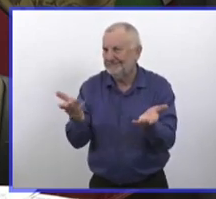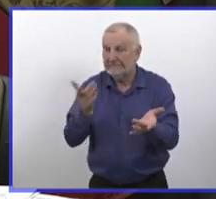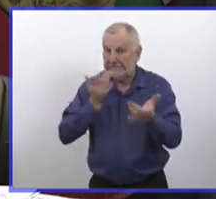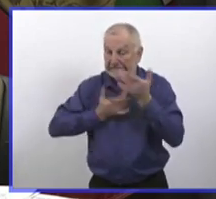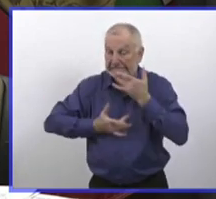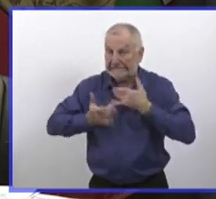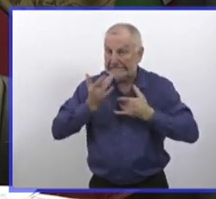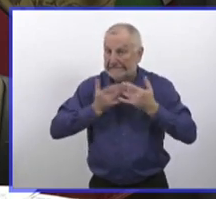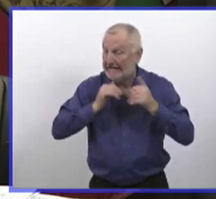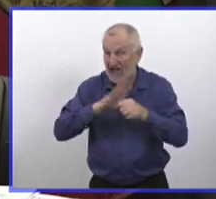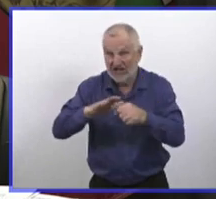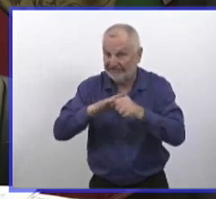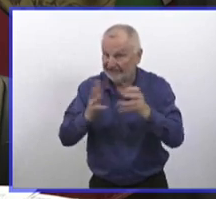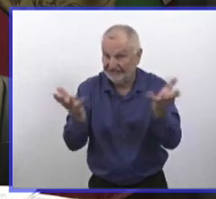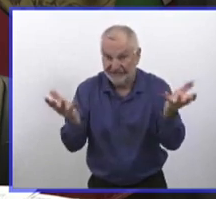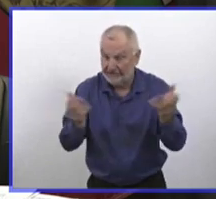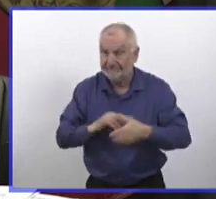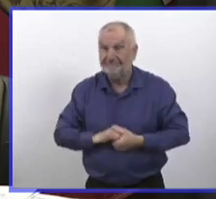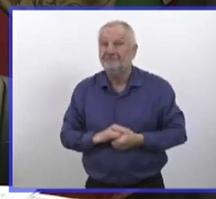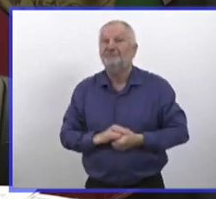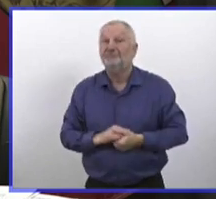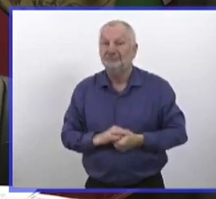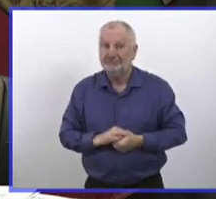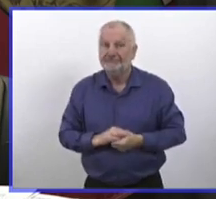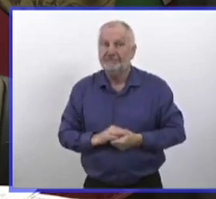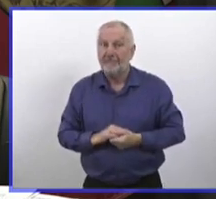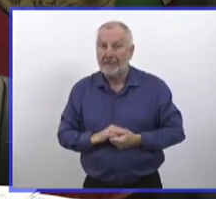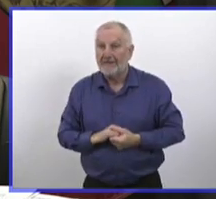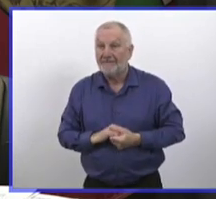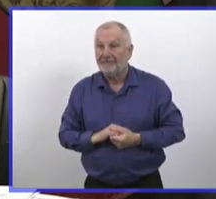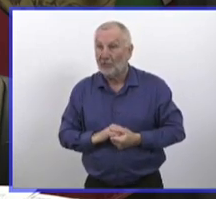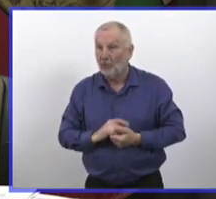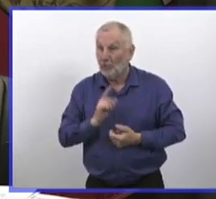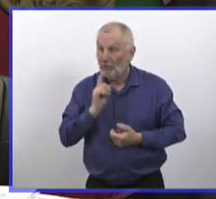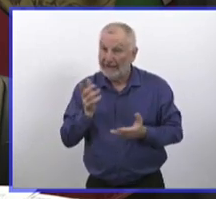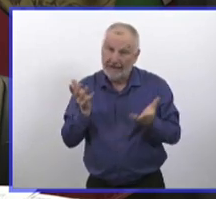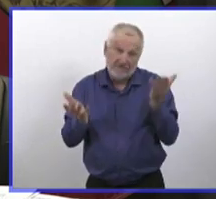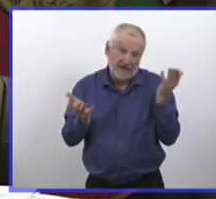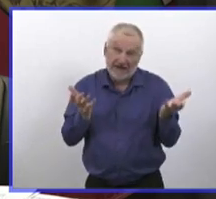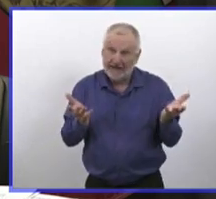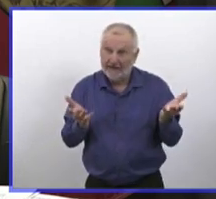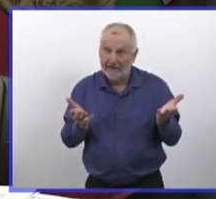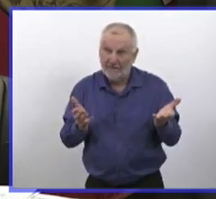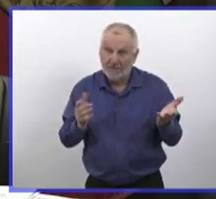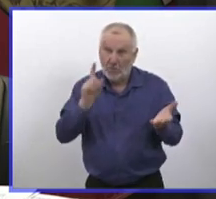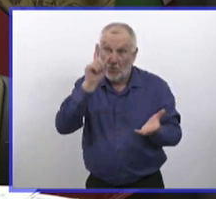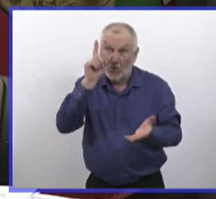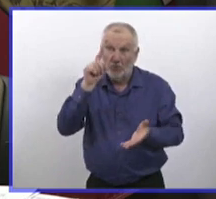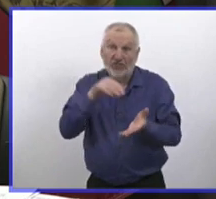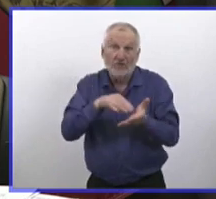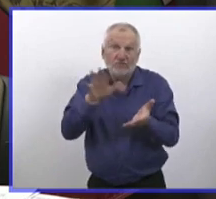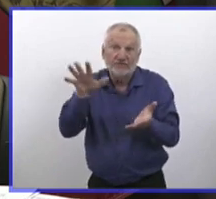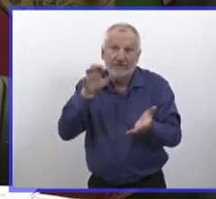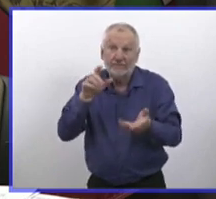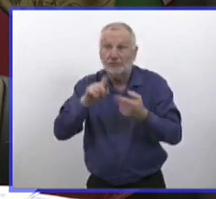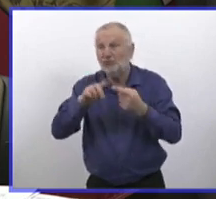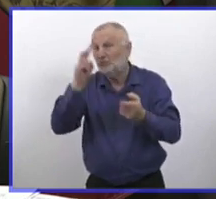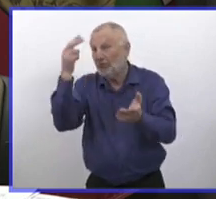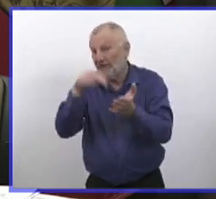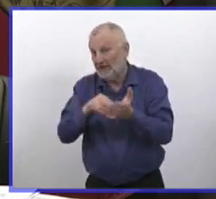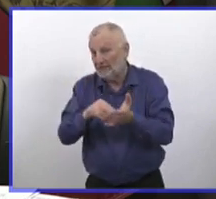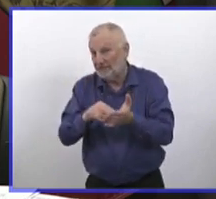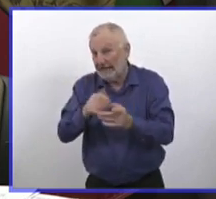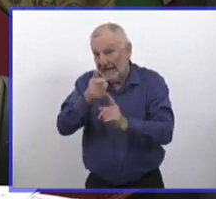doses, with some exceptions in the city going out to each of these clinics and pharmacists. So it's not like there are tons of